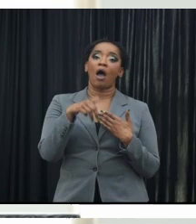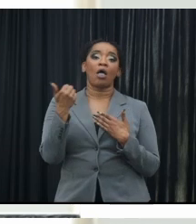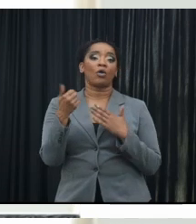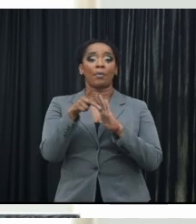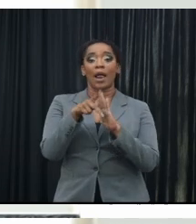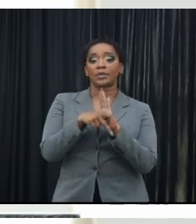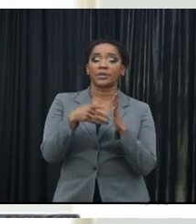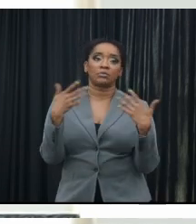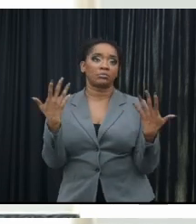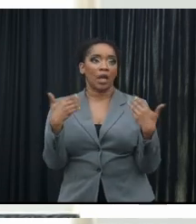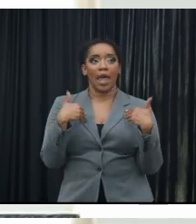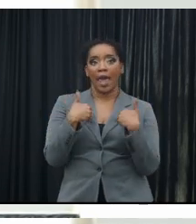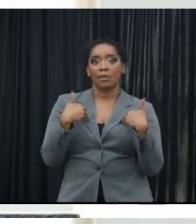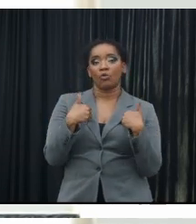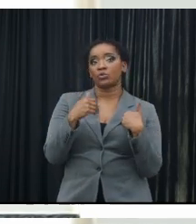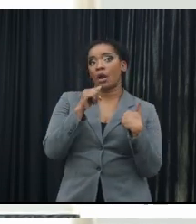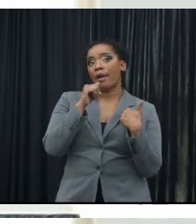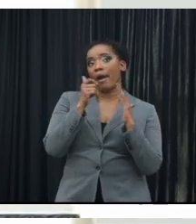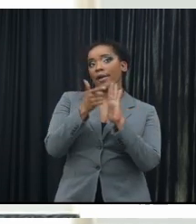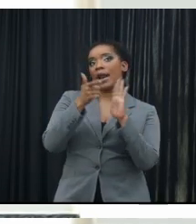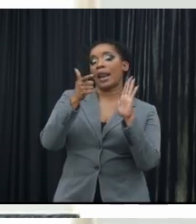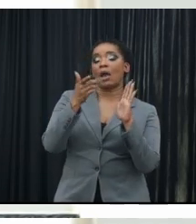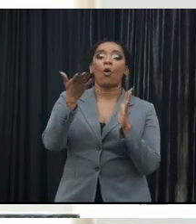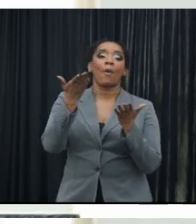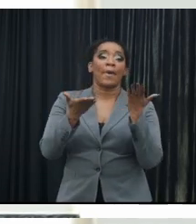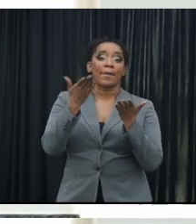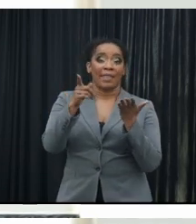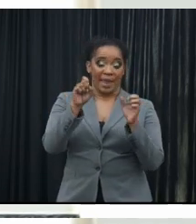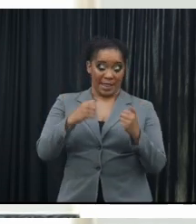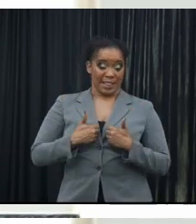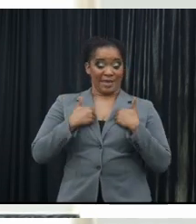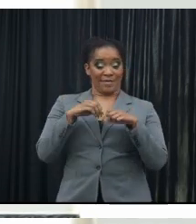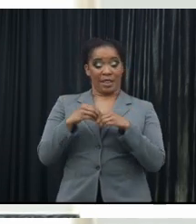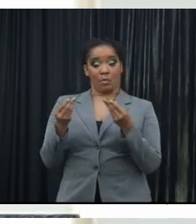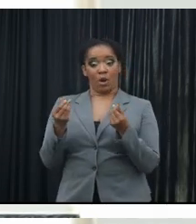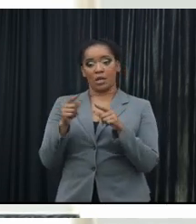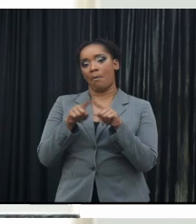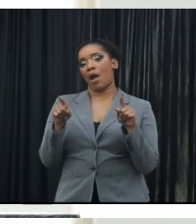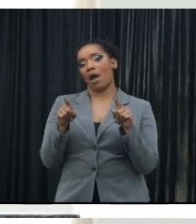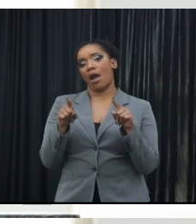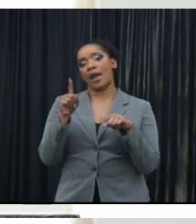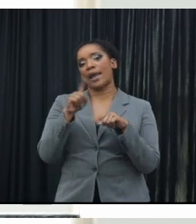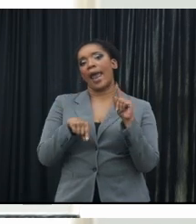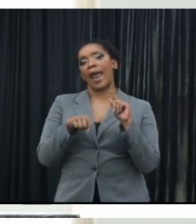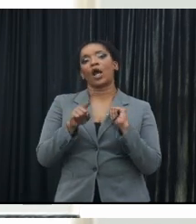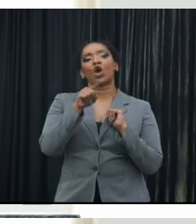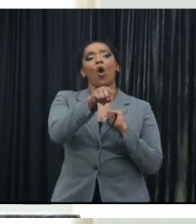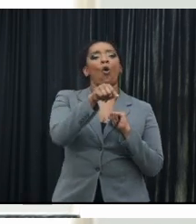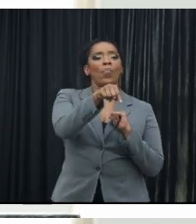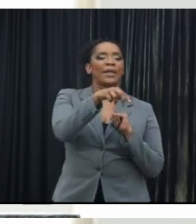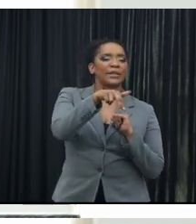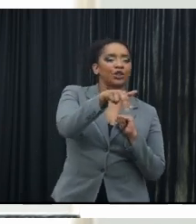not allowed, animals might be allowed to live in properties, but can't go on certain trails within